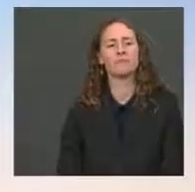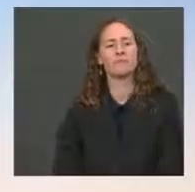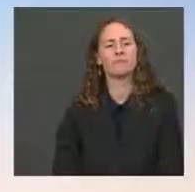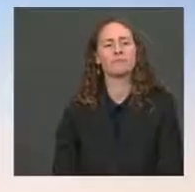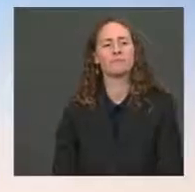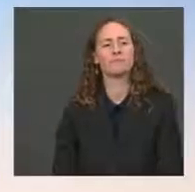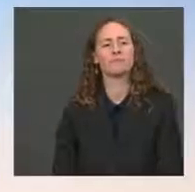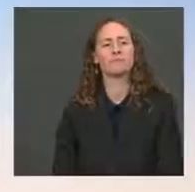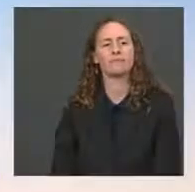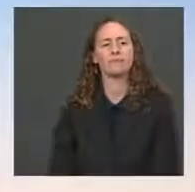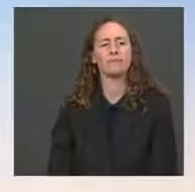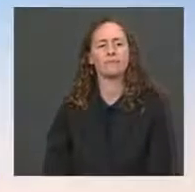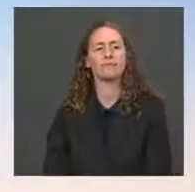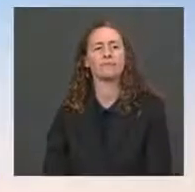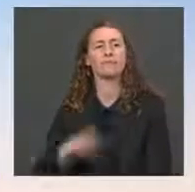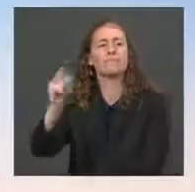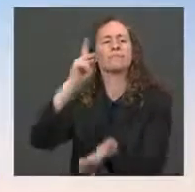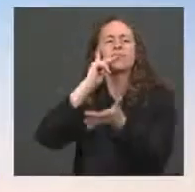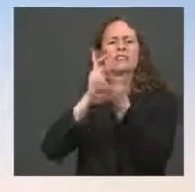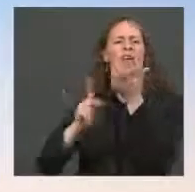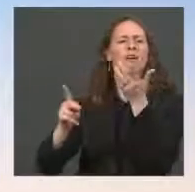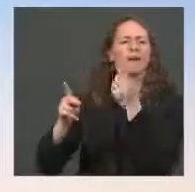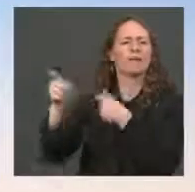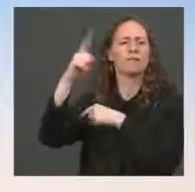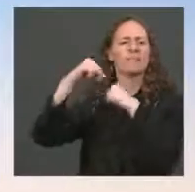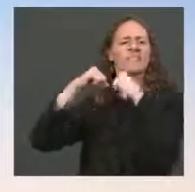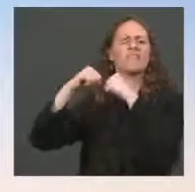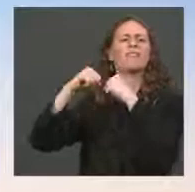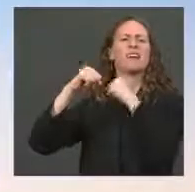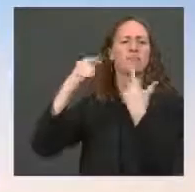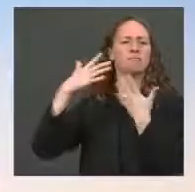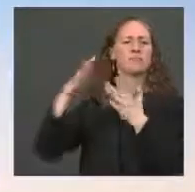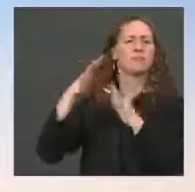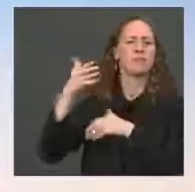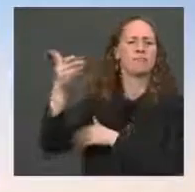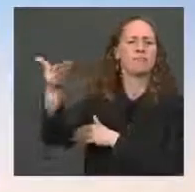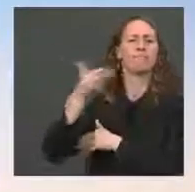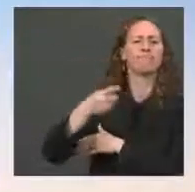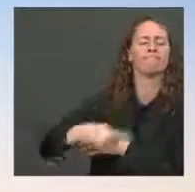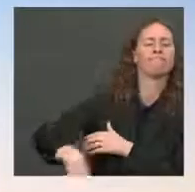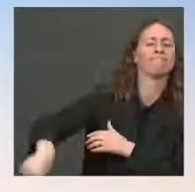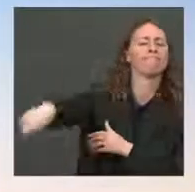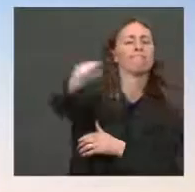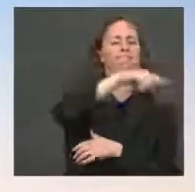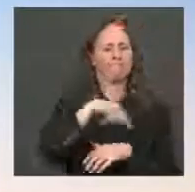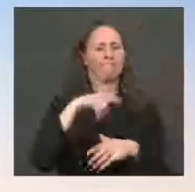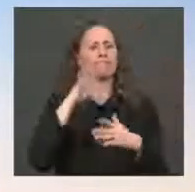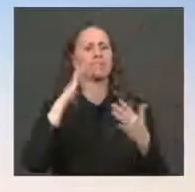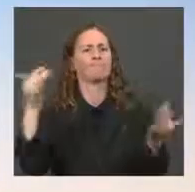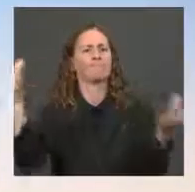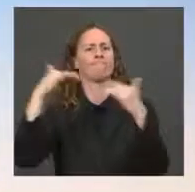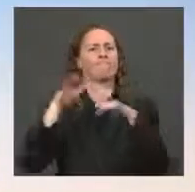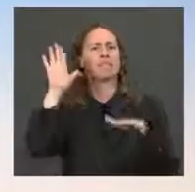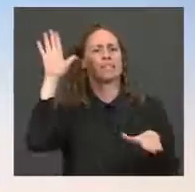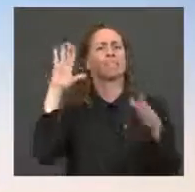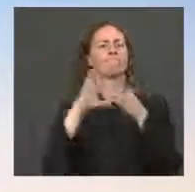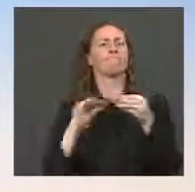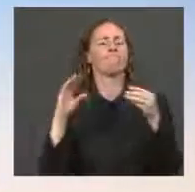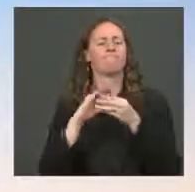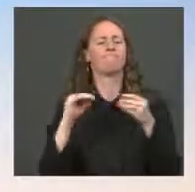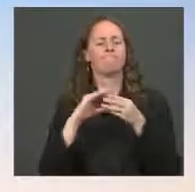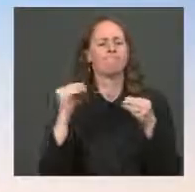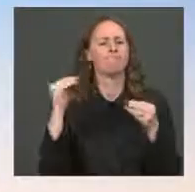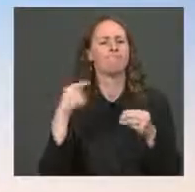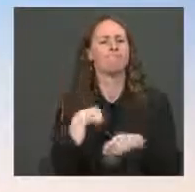hearings yesterday on the Hill, but mm-hmm. did not appear, and Democrats are considering exercising subpoena power or hinting at that. Would the